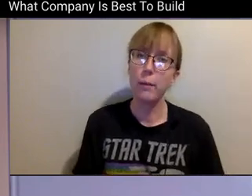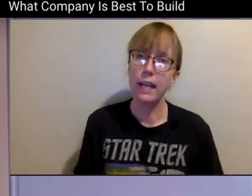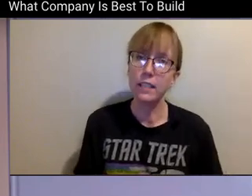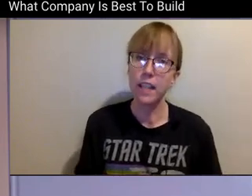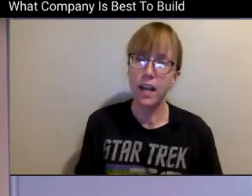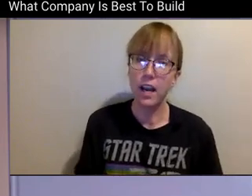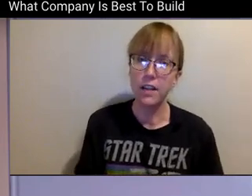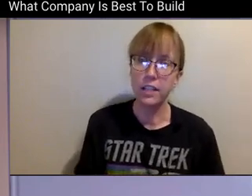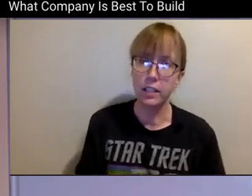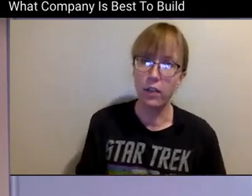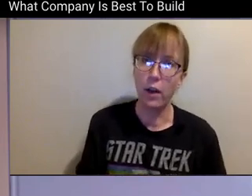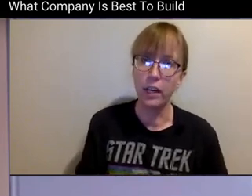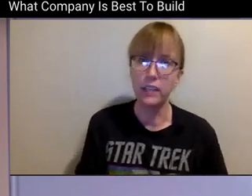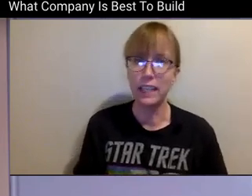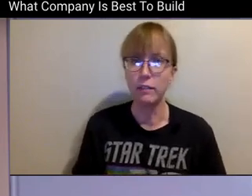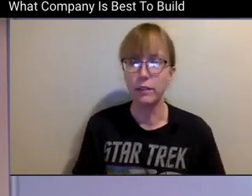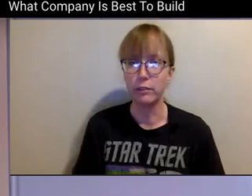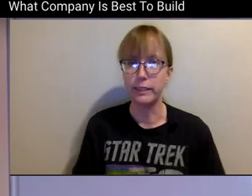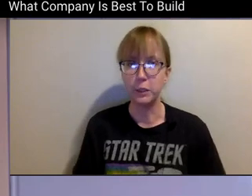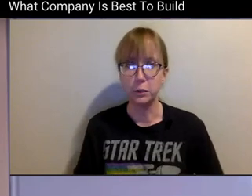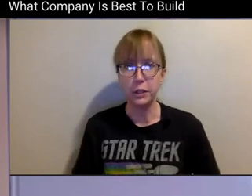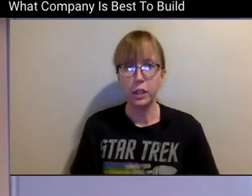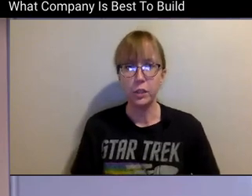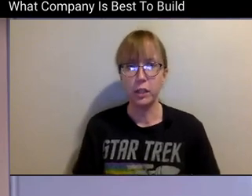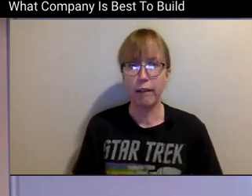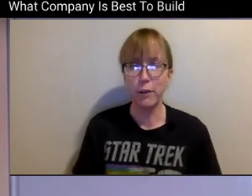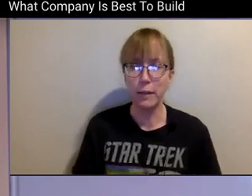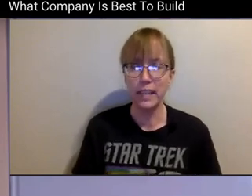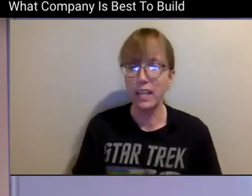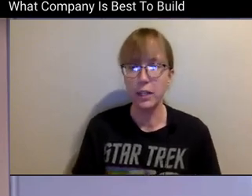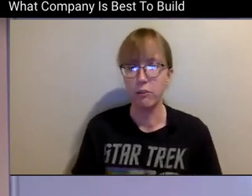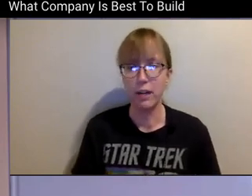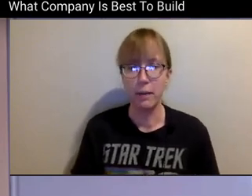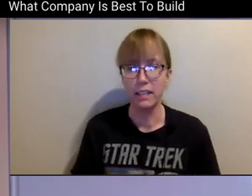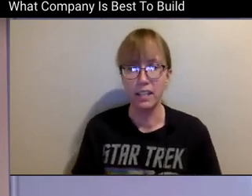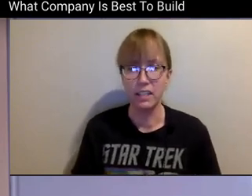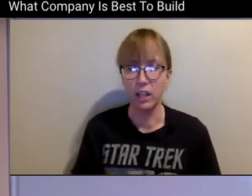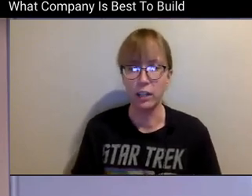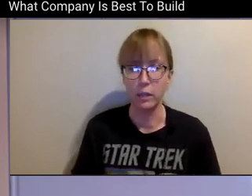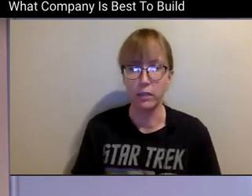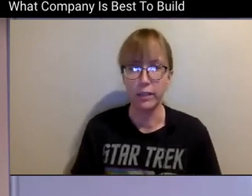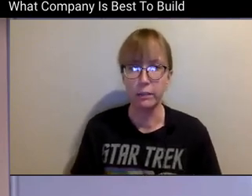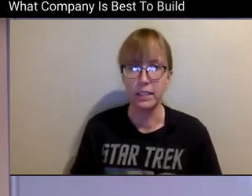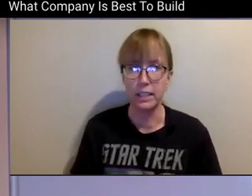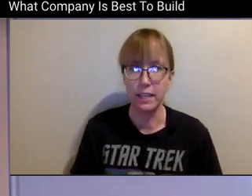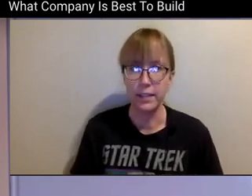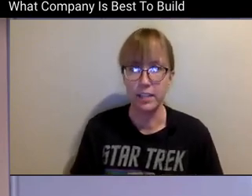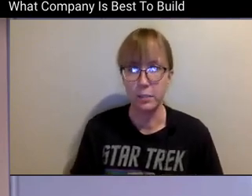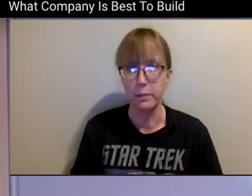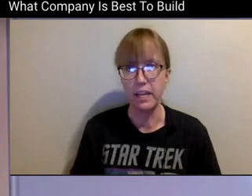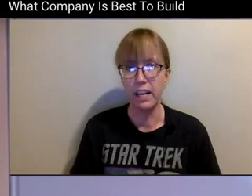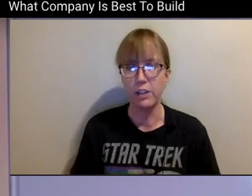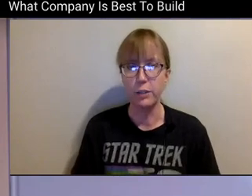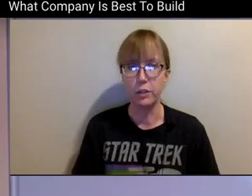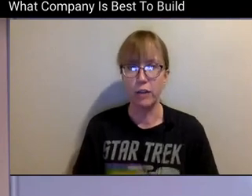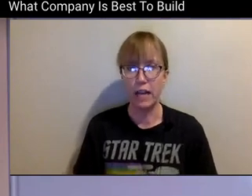try your best and it's still not working, then feel free to look around. But again, you could try your best and it's not going to work for you, because that's how the system was